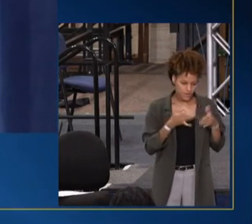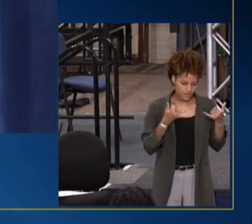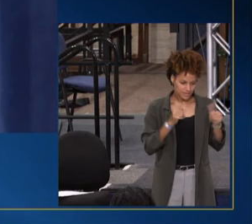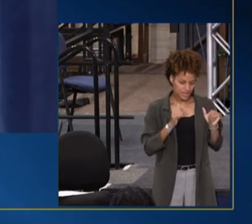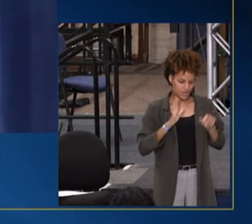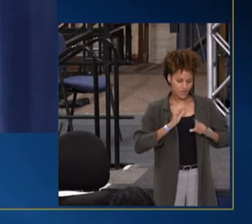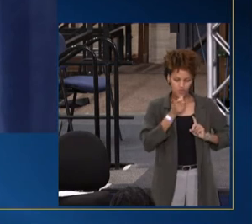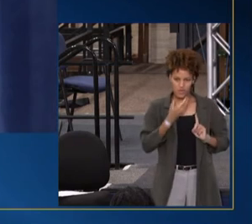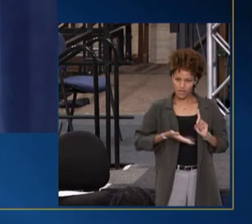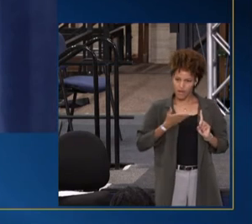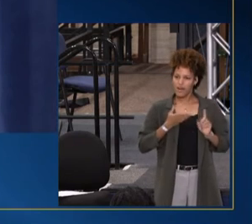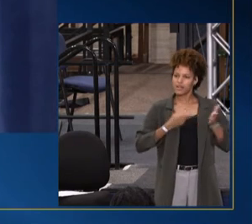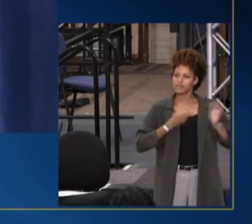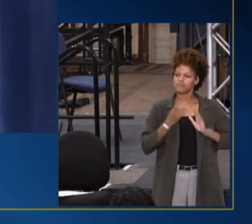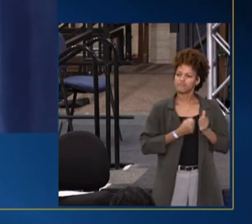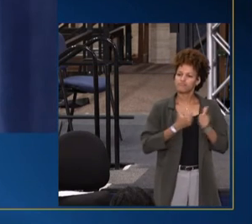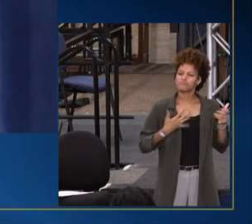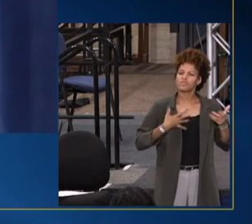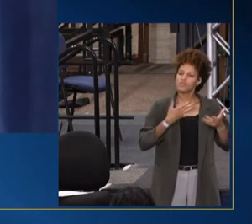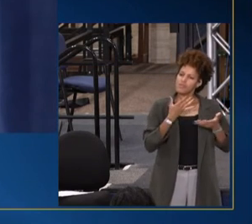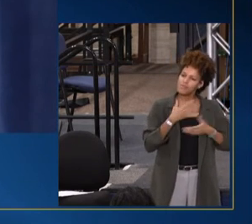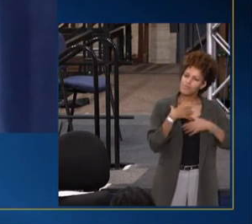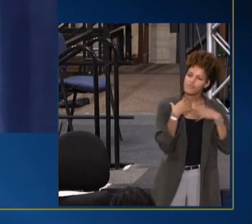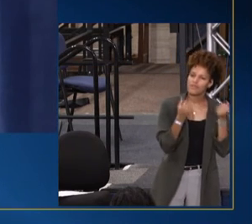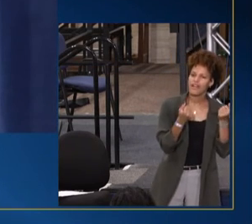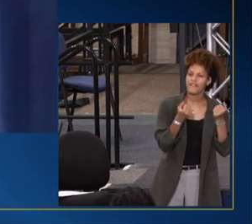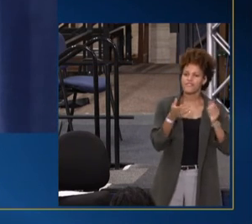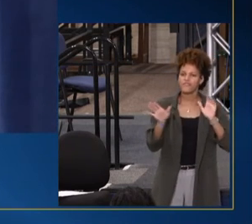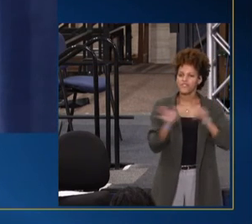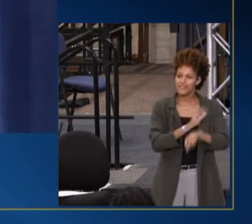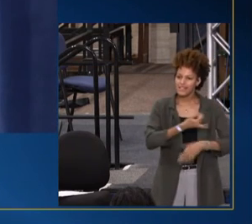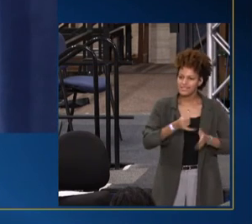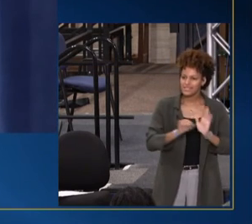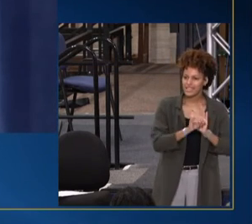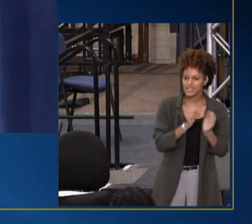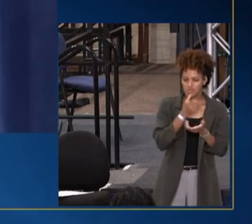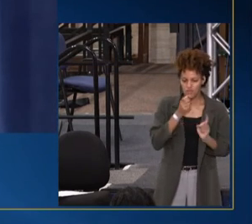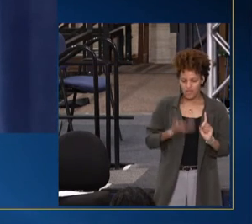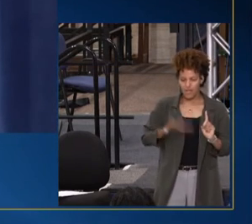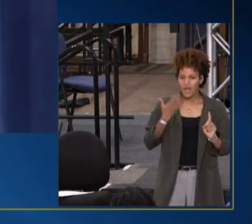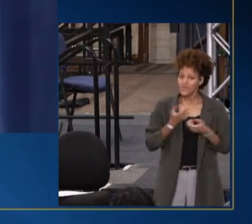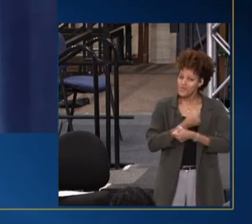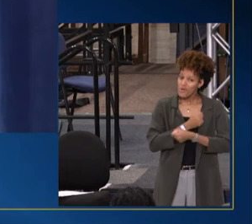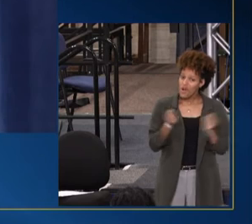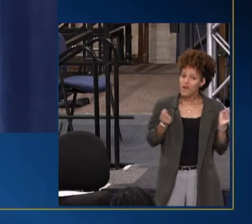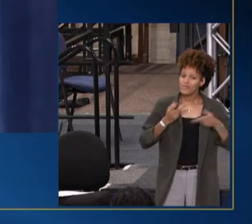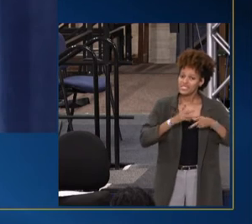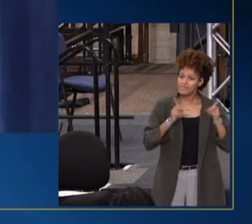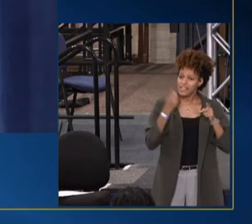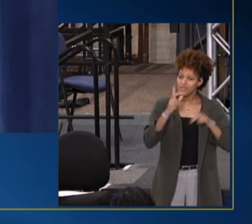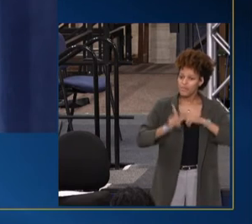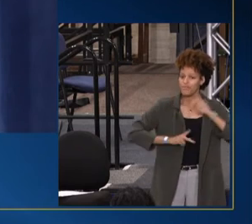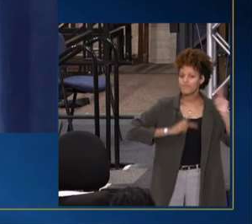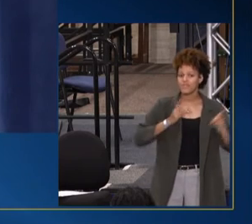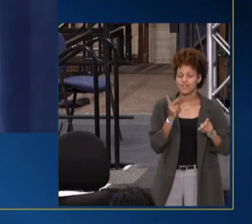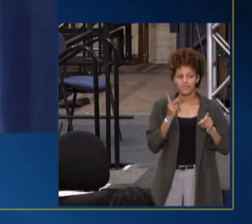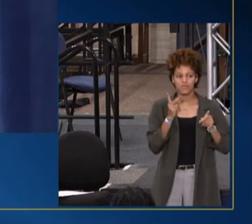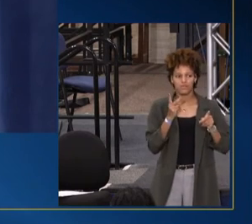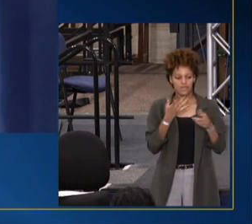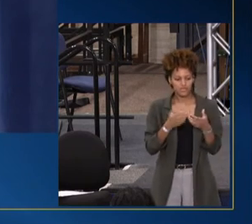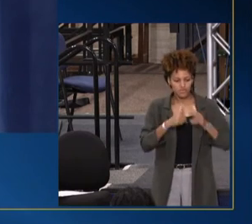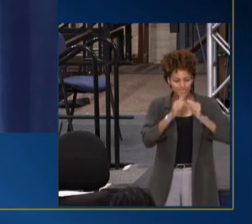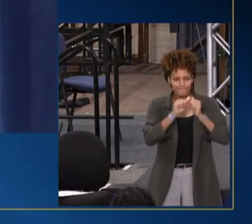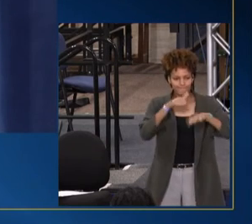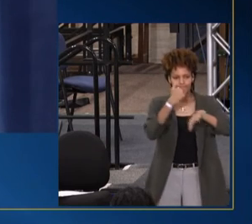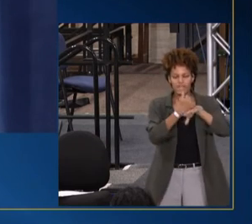when we are bold and brave in our full identities, we actually open room for building the kind of power that we need to